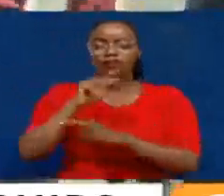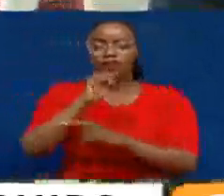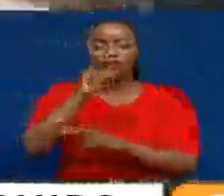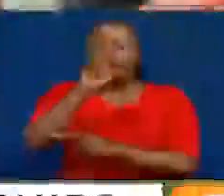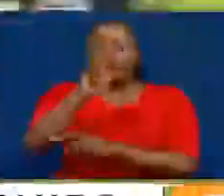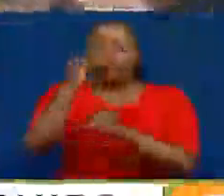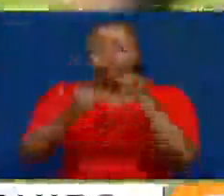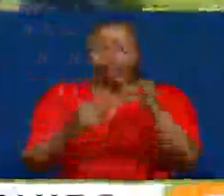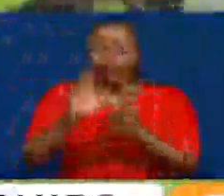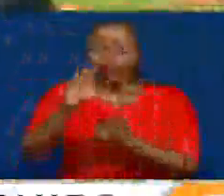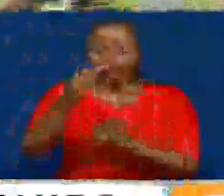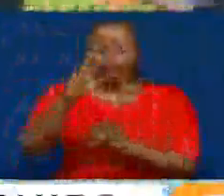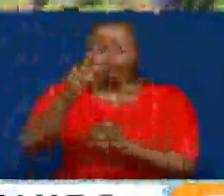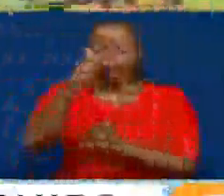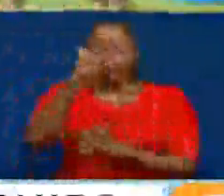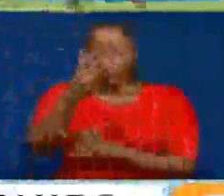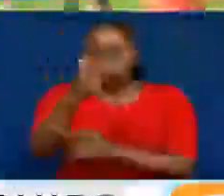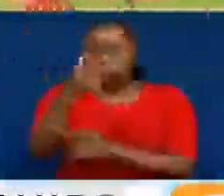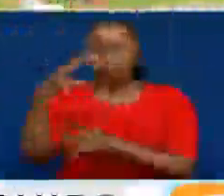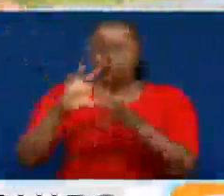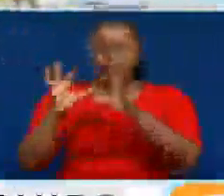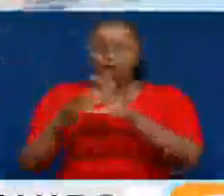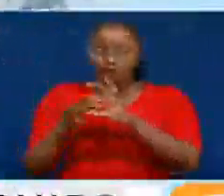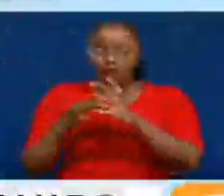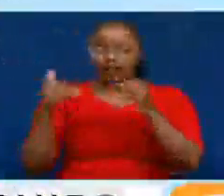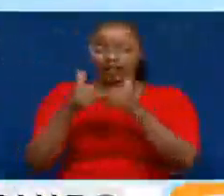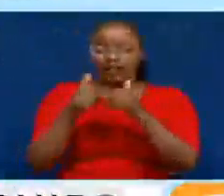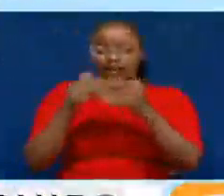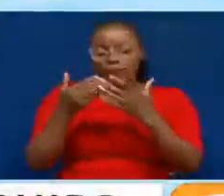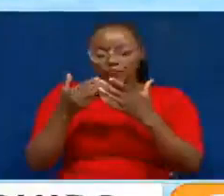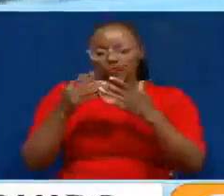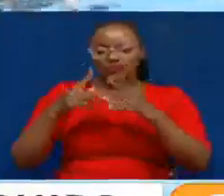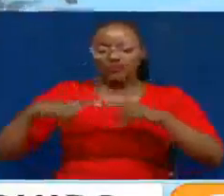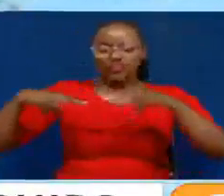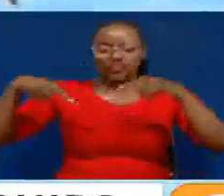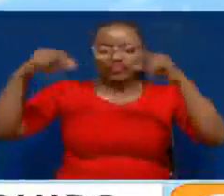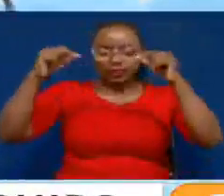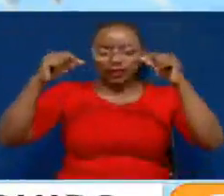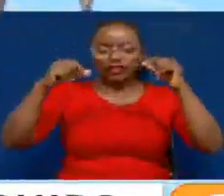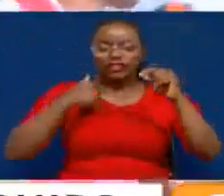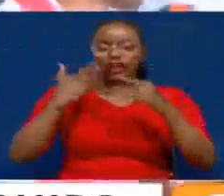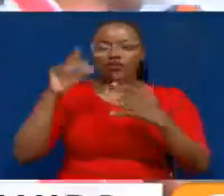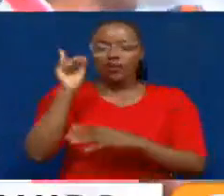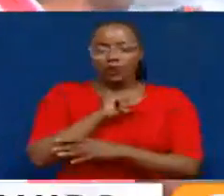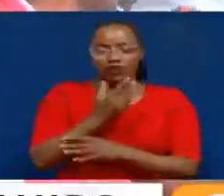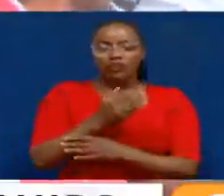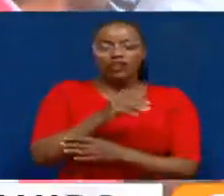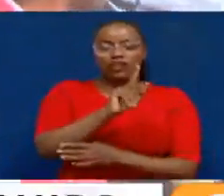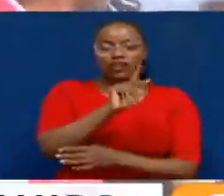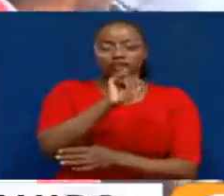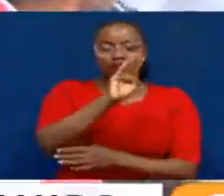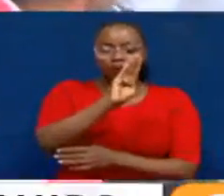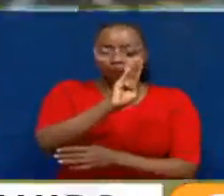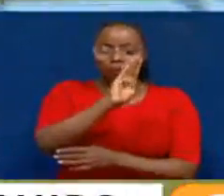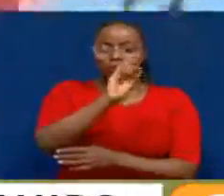semi-final. Cheruiyot, who bagged silver at the Olympic Games in Tokyo, clocked 3 minutes 42.02 seconds, with Moses Kipkemboi finishing